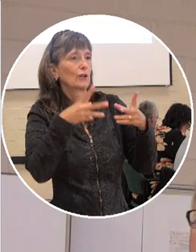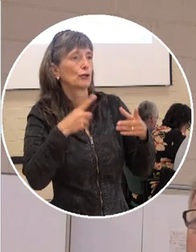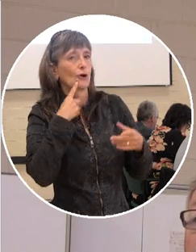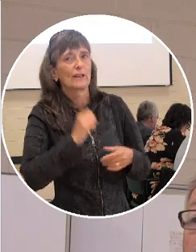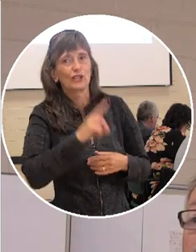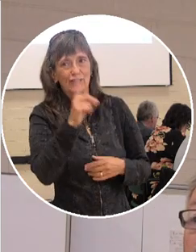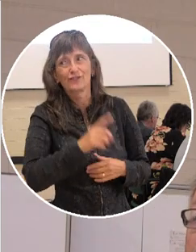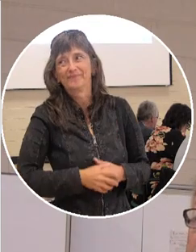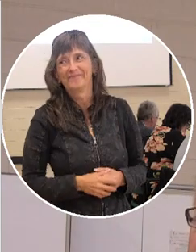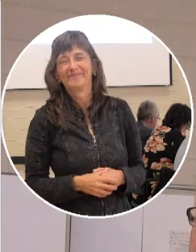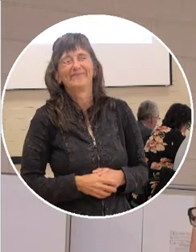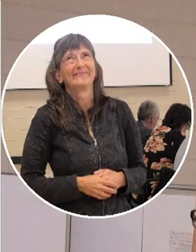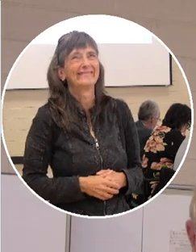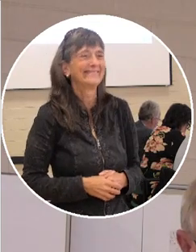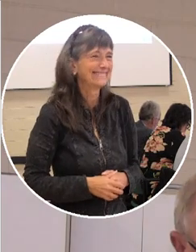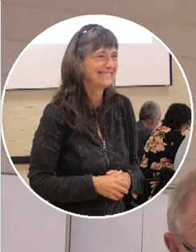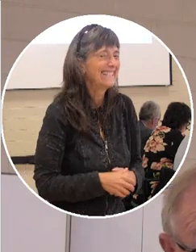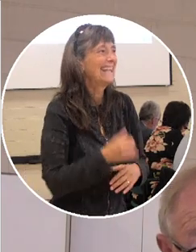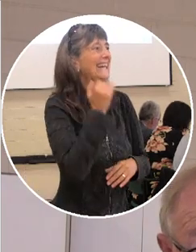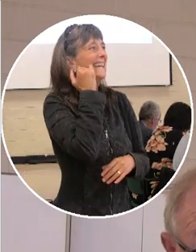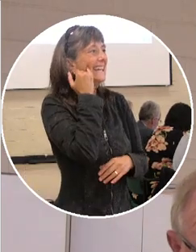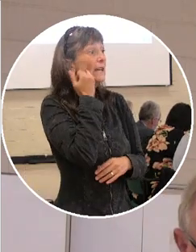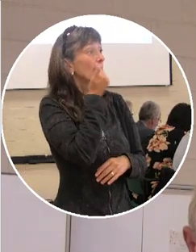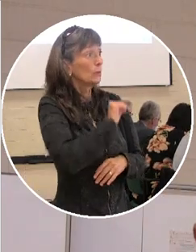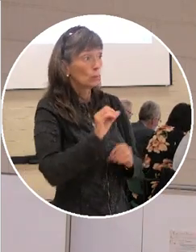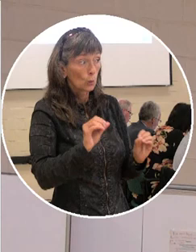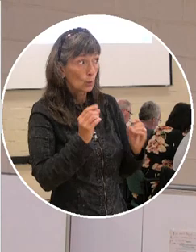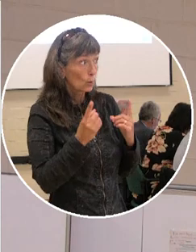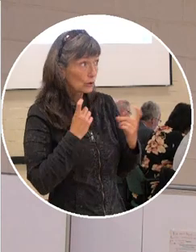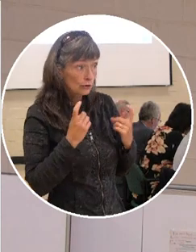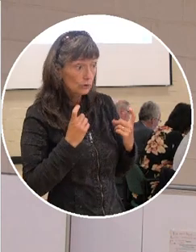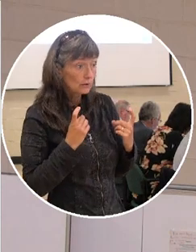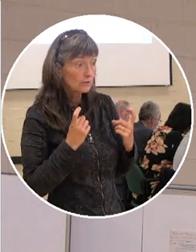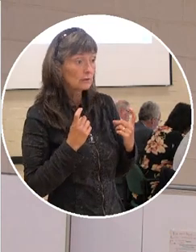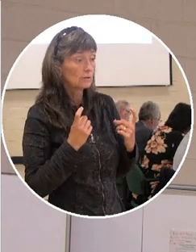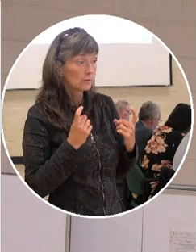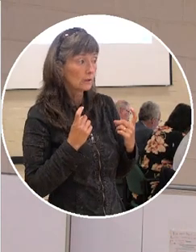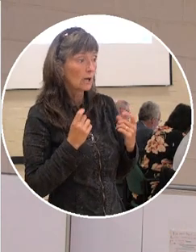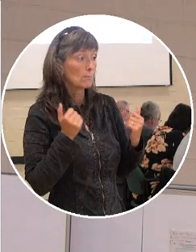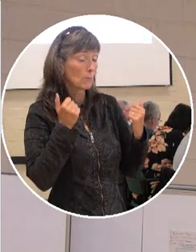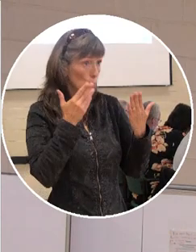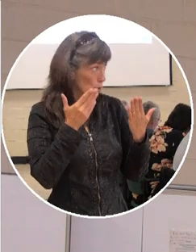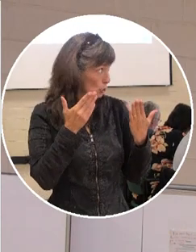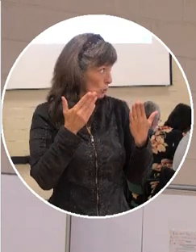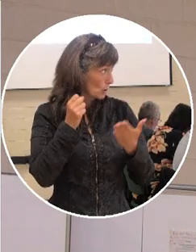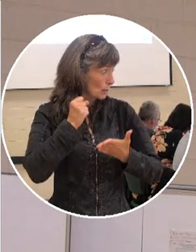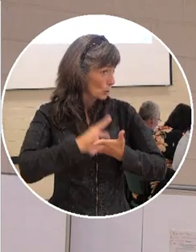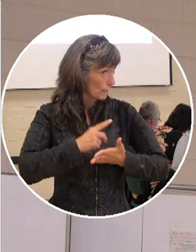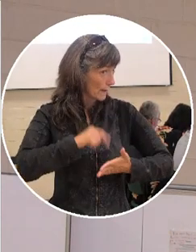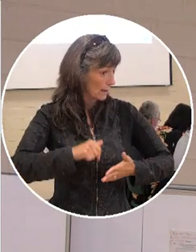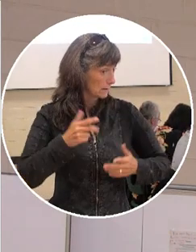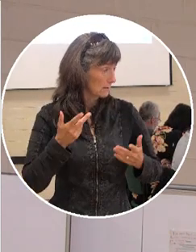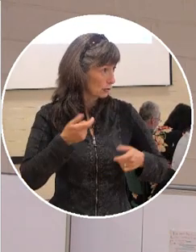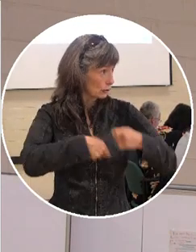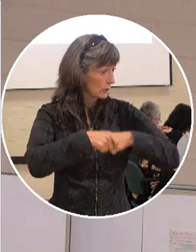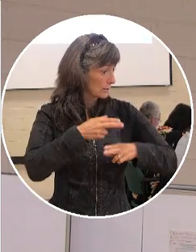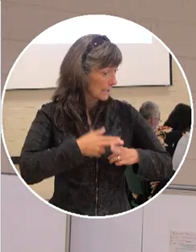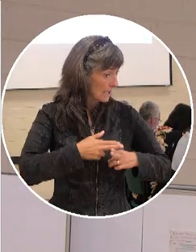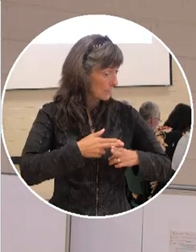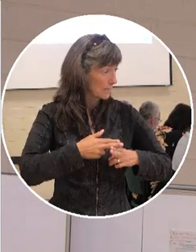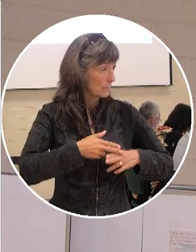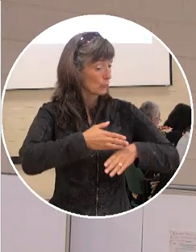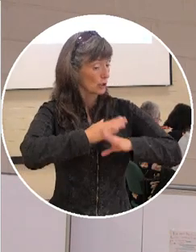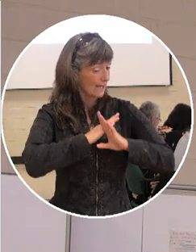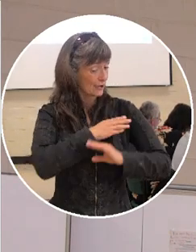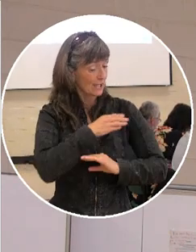If there are no questions, I'll move that the board approve this amended protection of